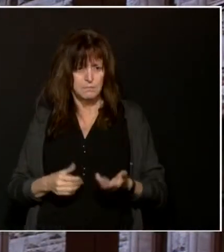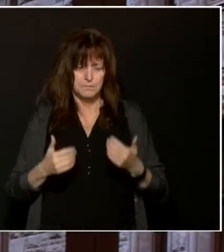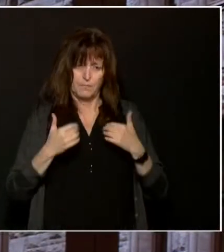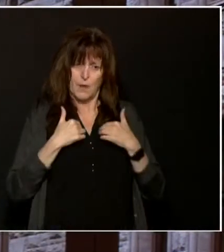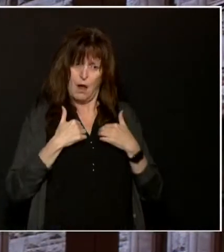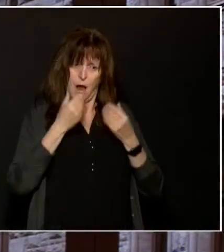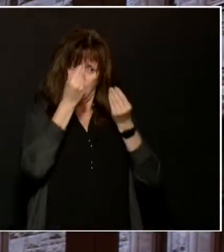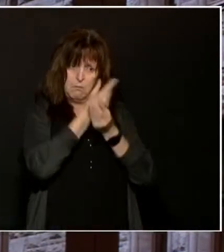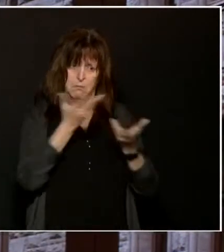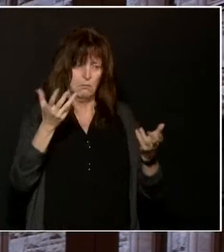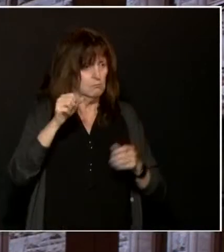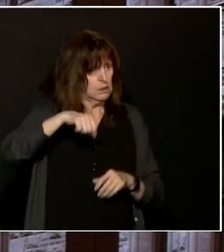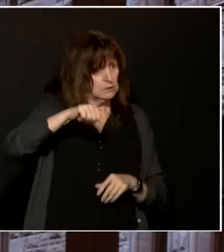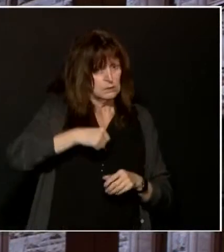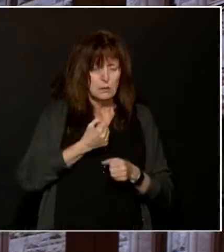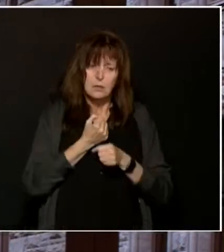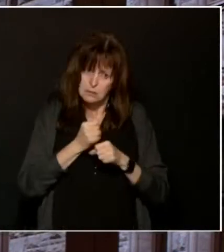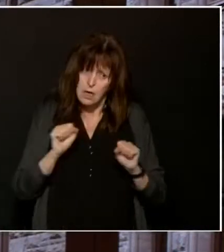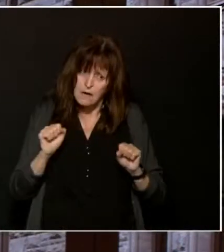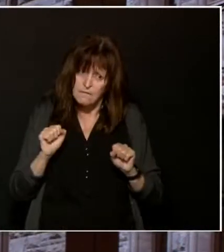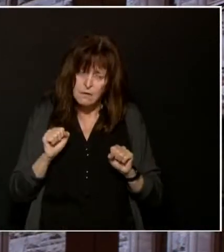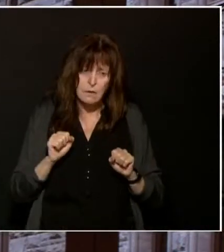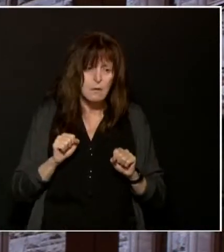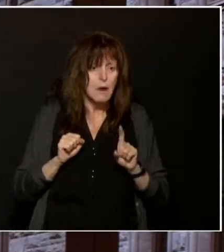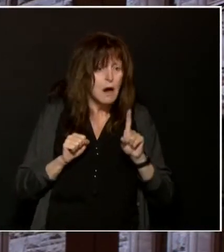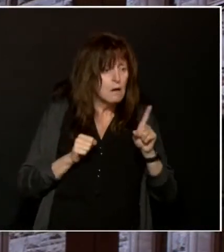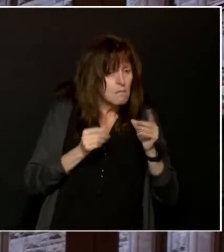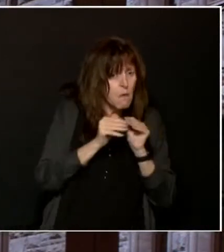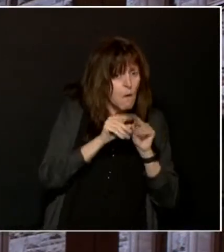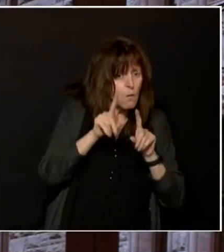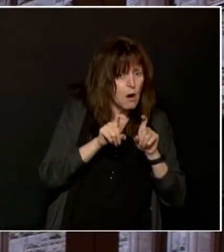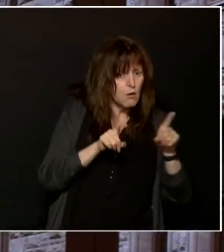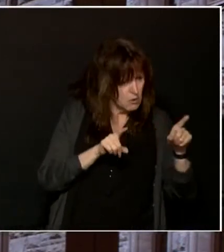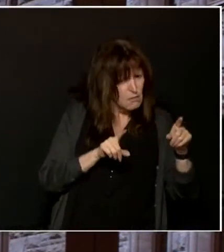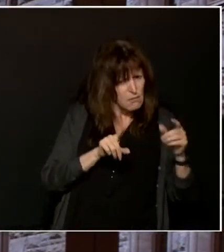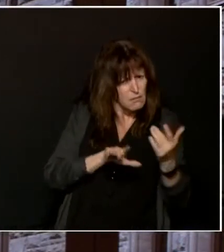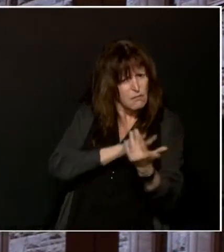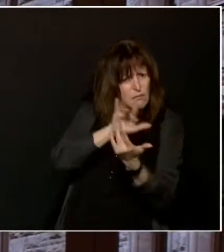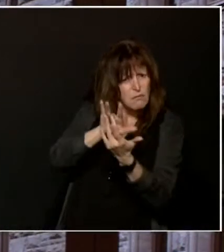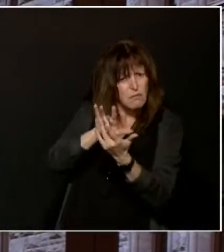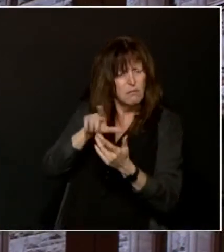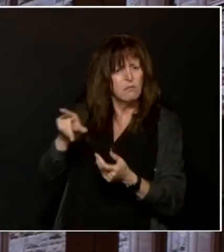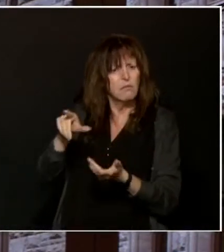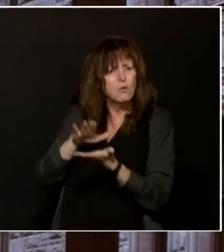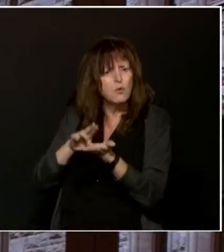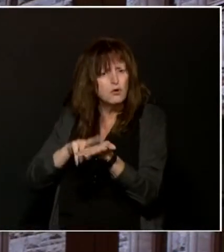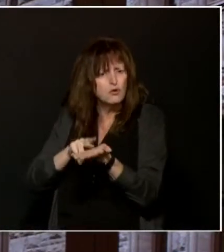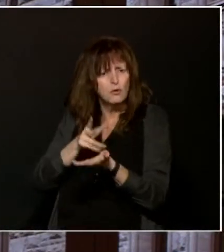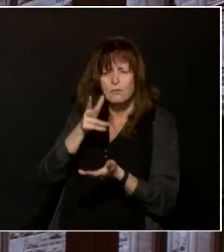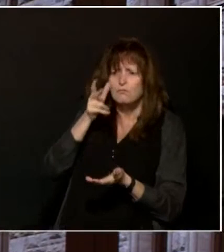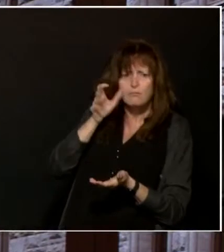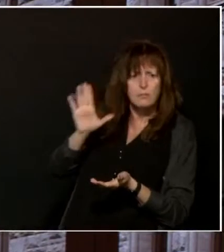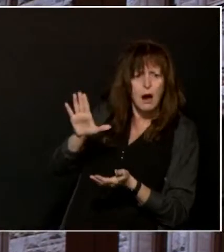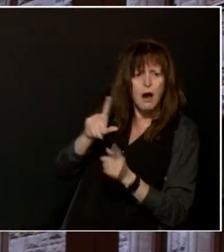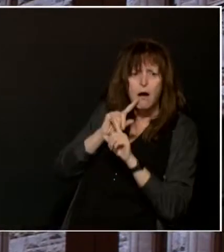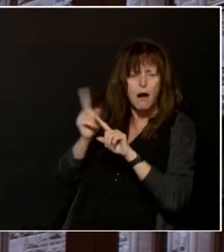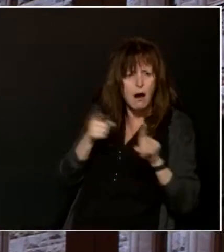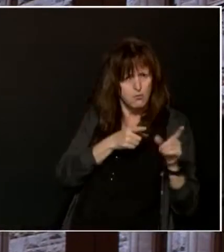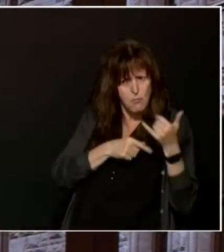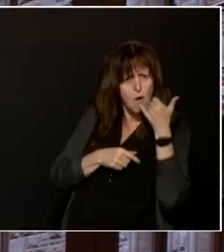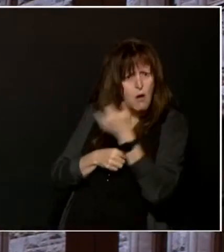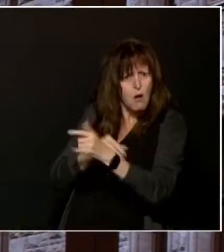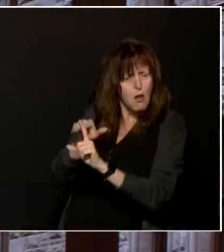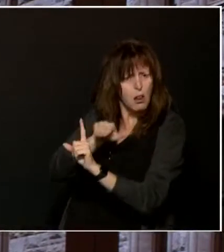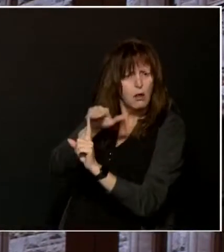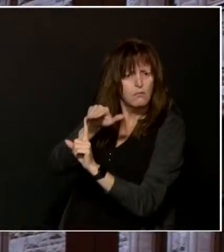the questions you wanted to ask and to get the answers you deserve to hear about that aspect of safety. So again, everybody's doing what they